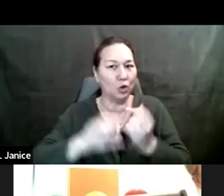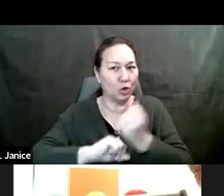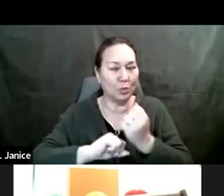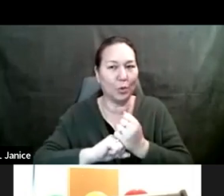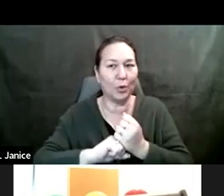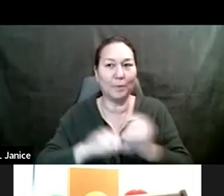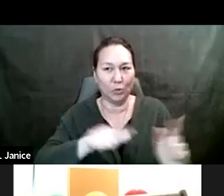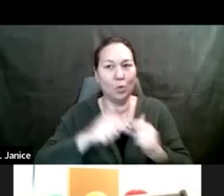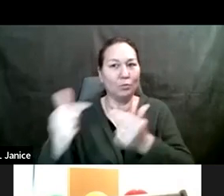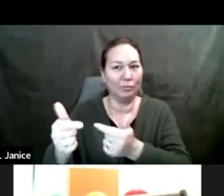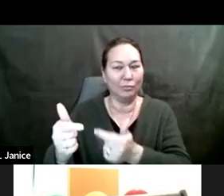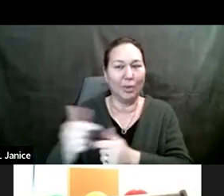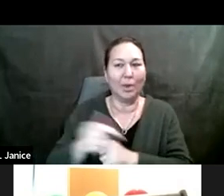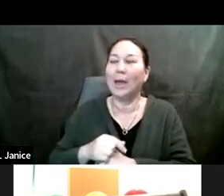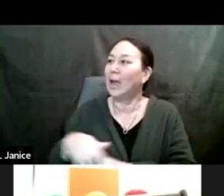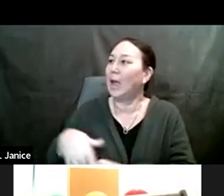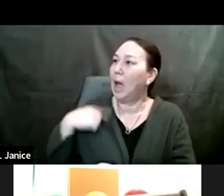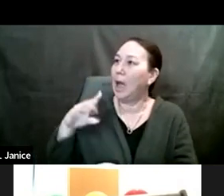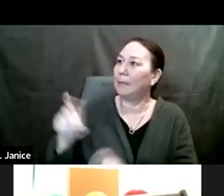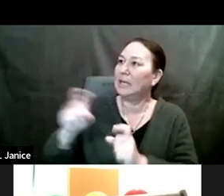to the committee for final comments